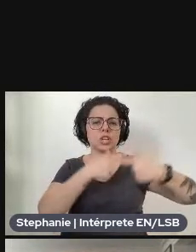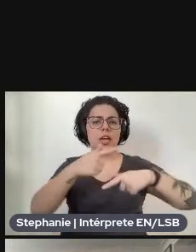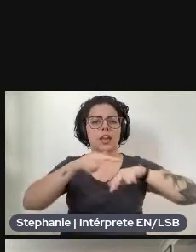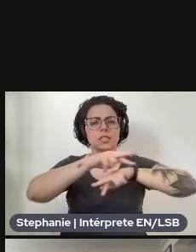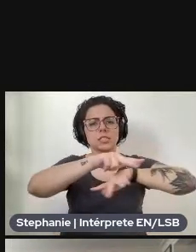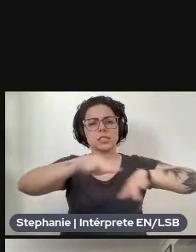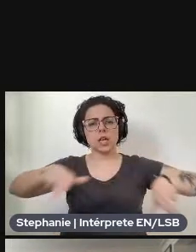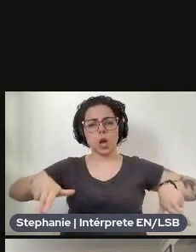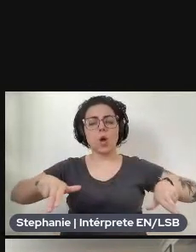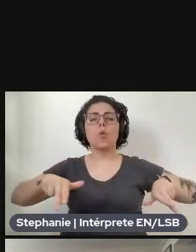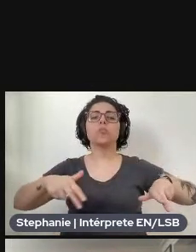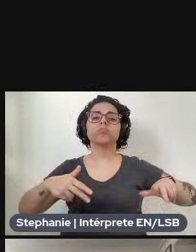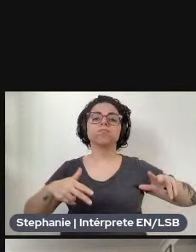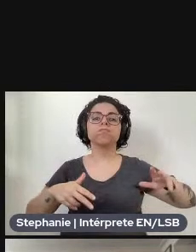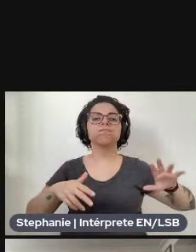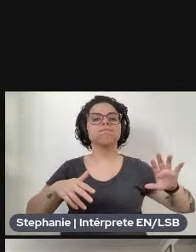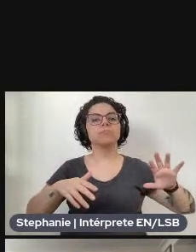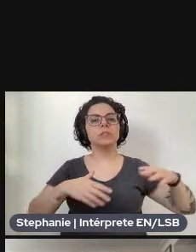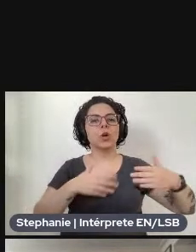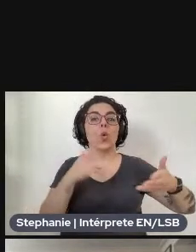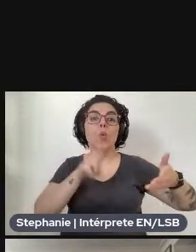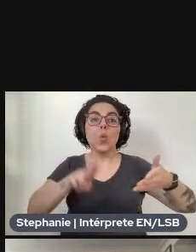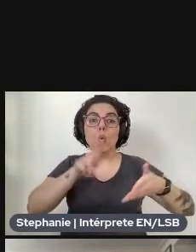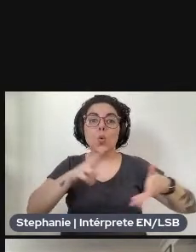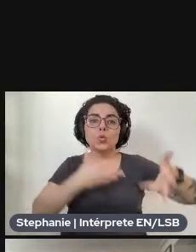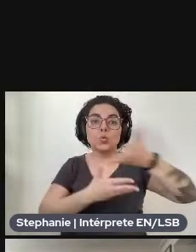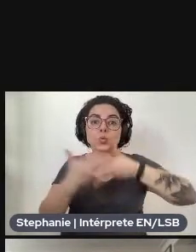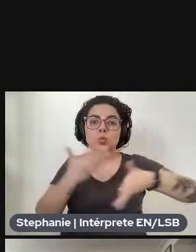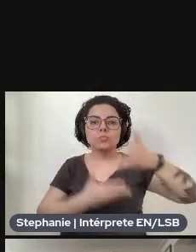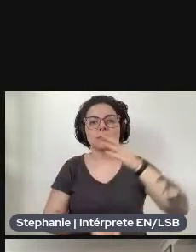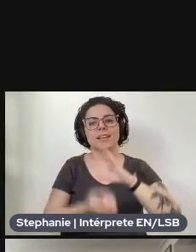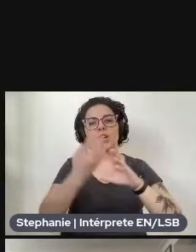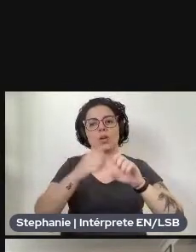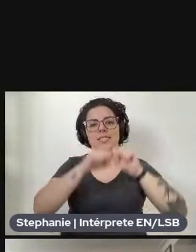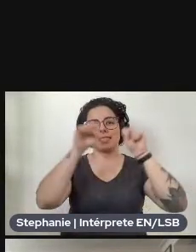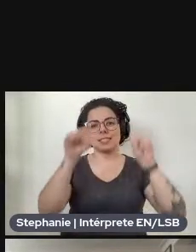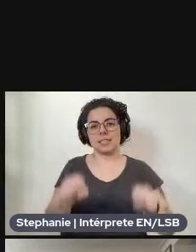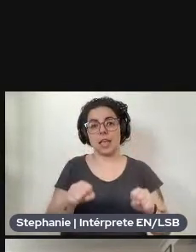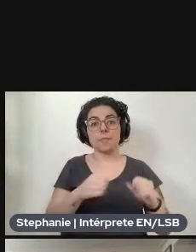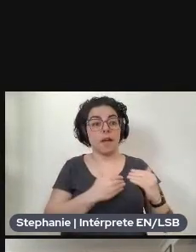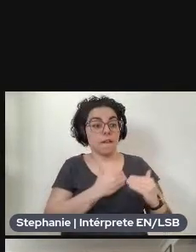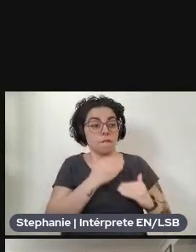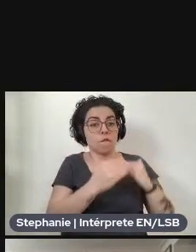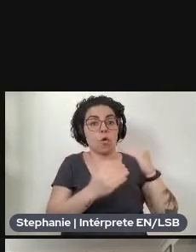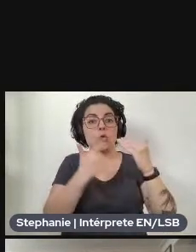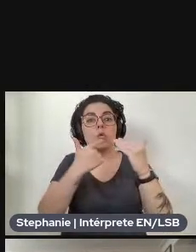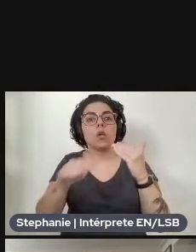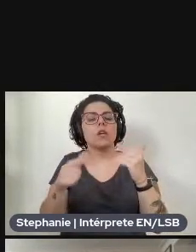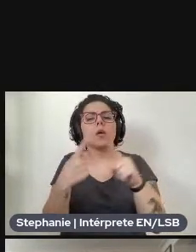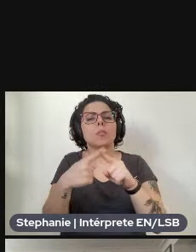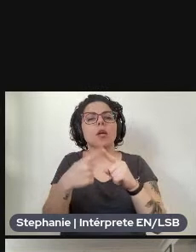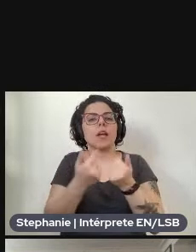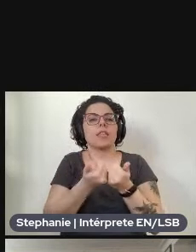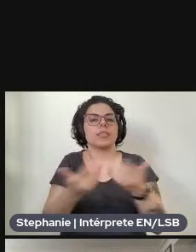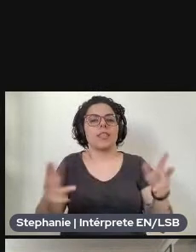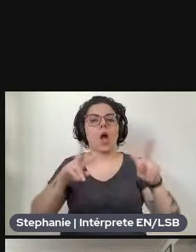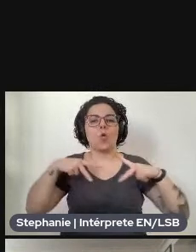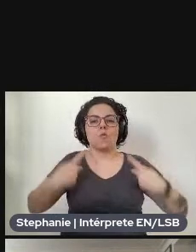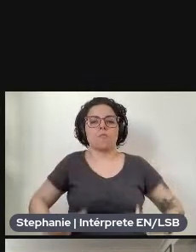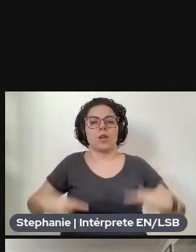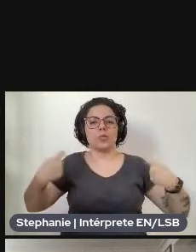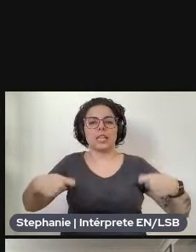system. Language has evolved to satisfy human needs, and the way it is organized